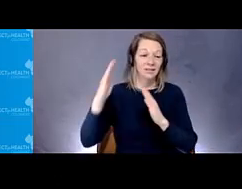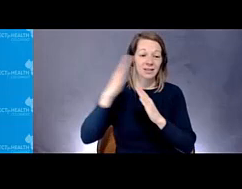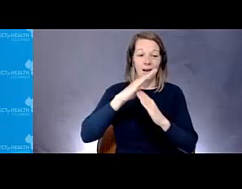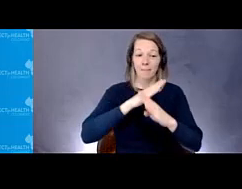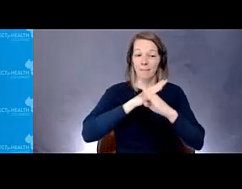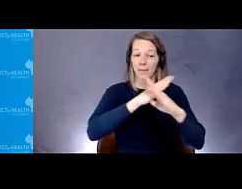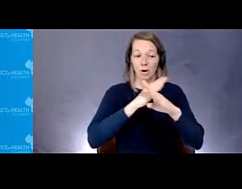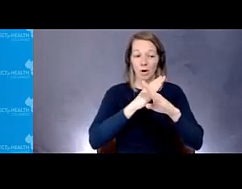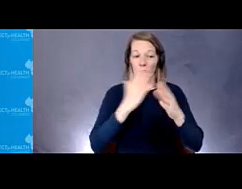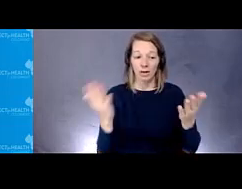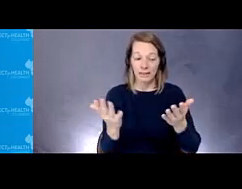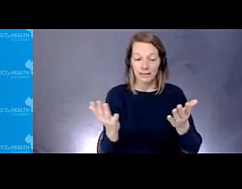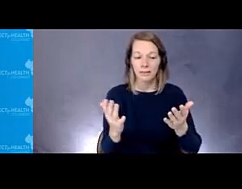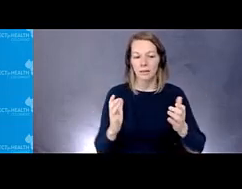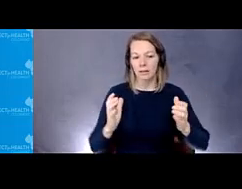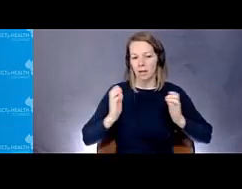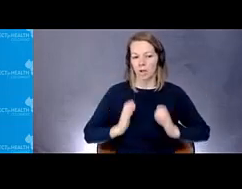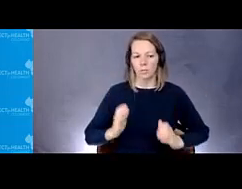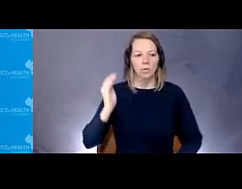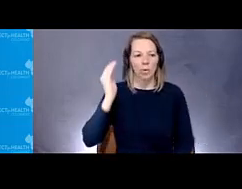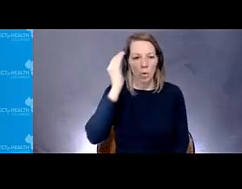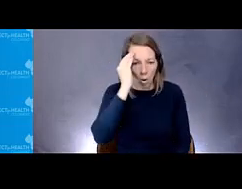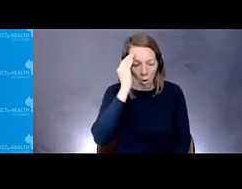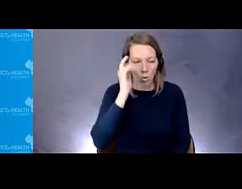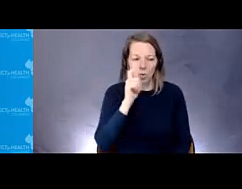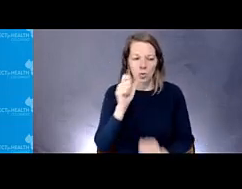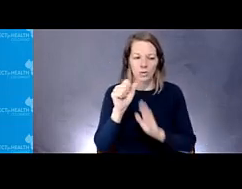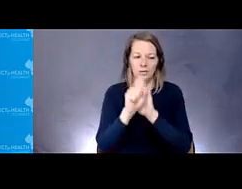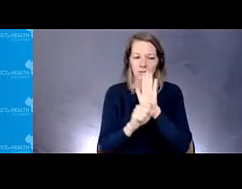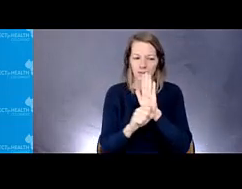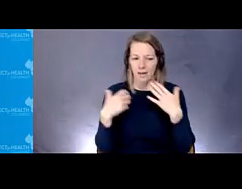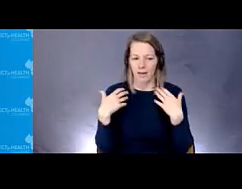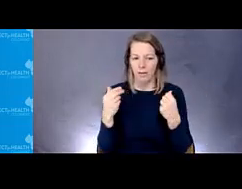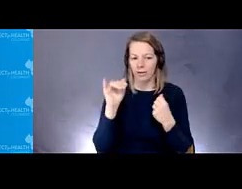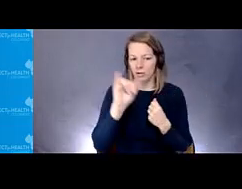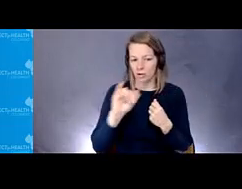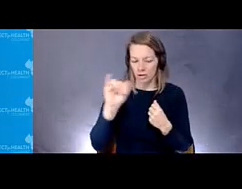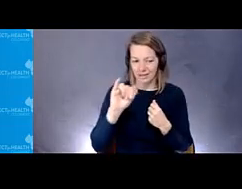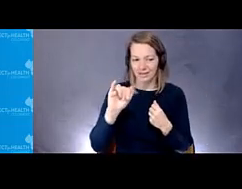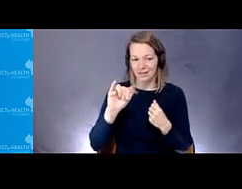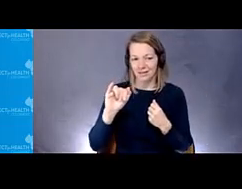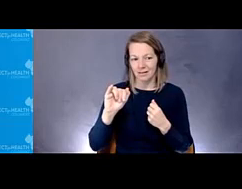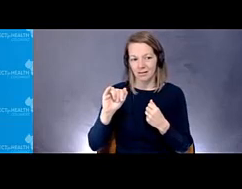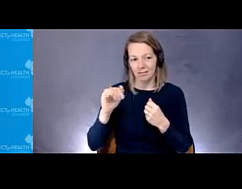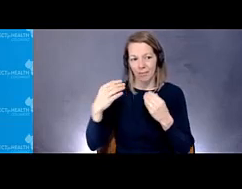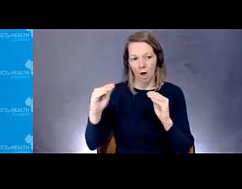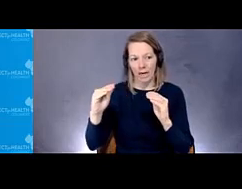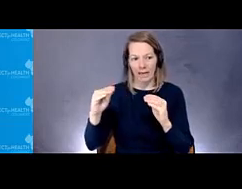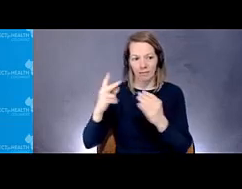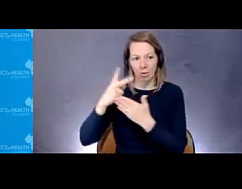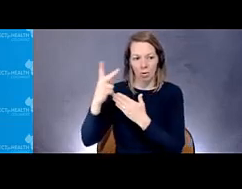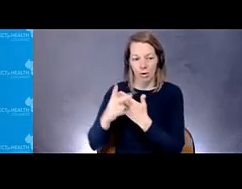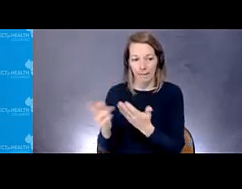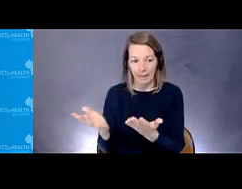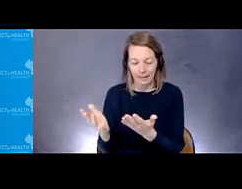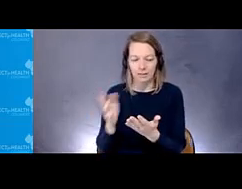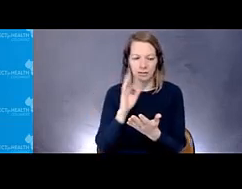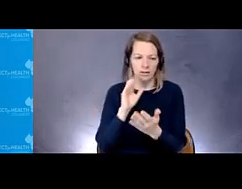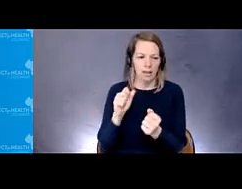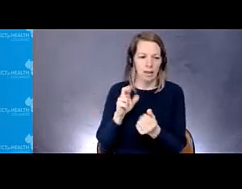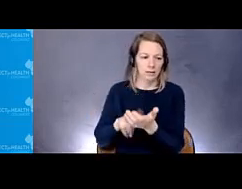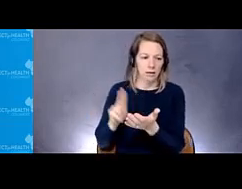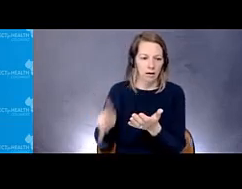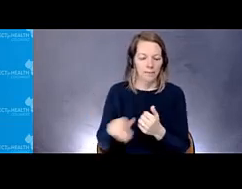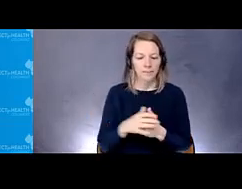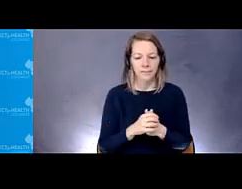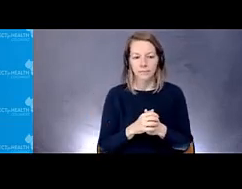that customers know who the state health insurance exchange is and when they can start shopping with us. So where possible,